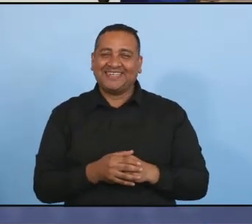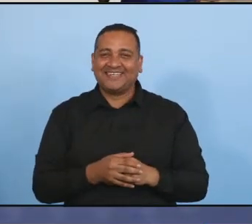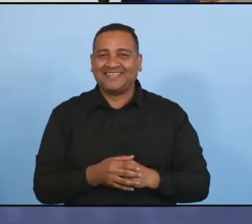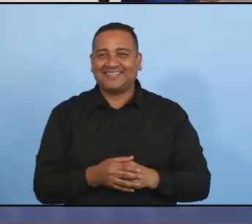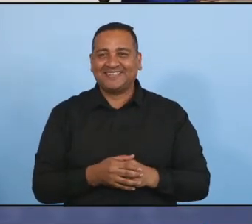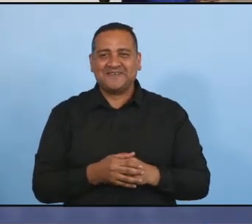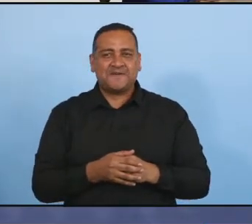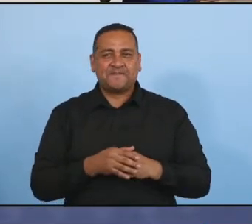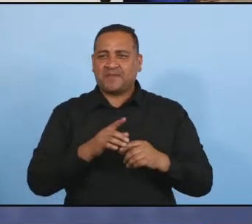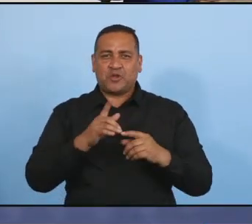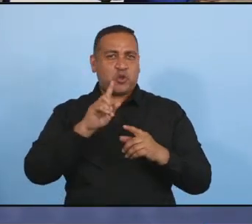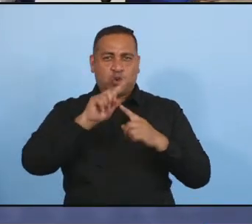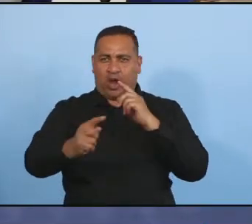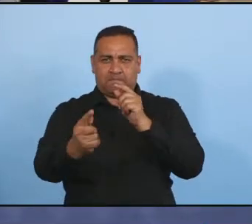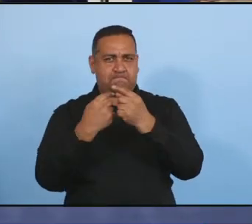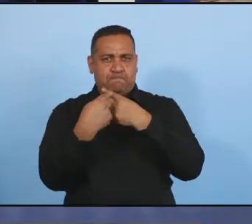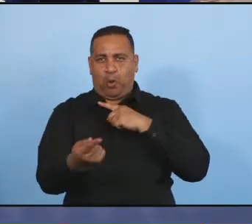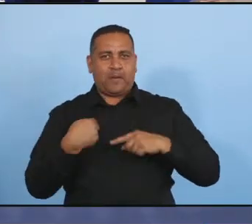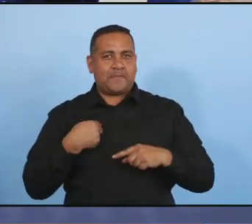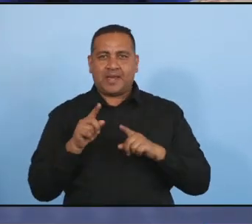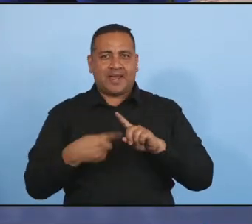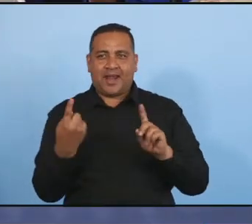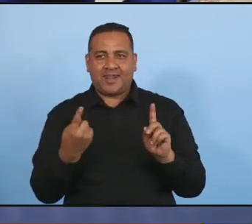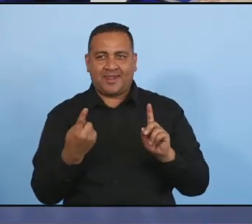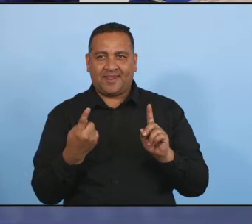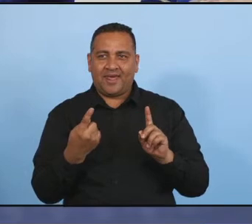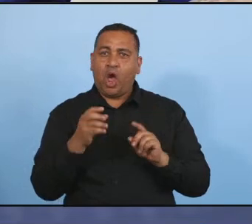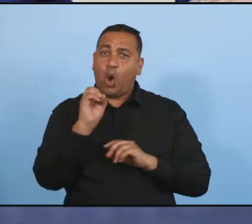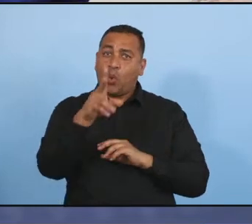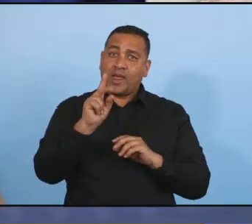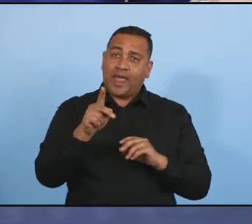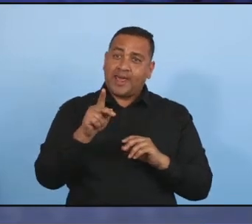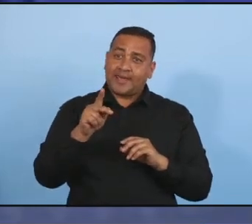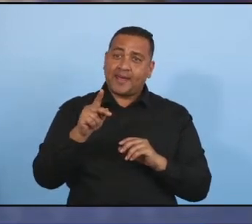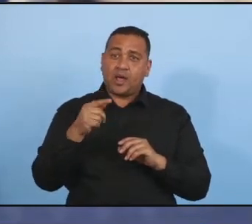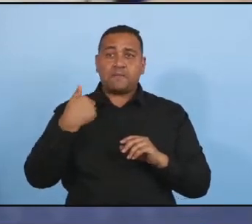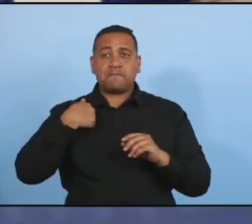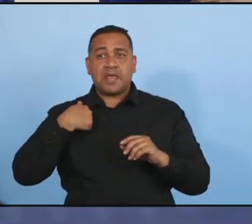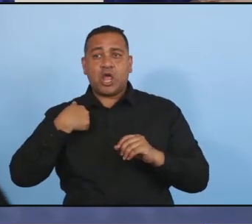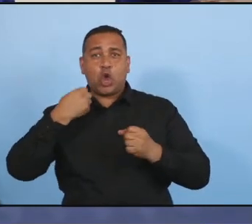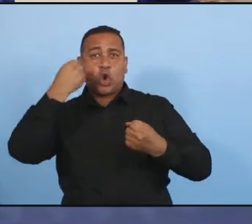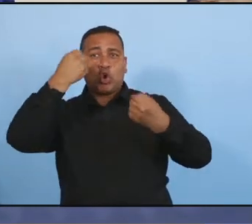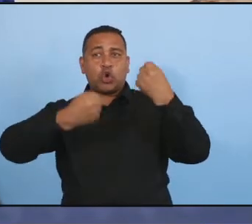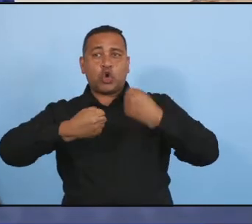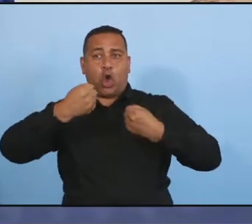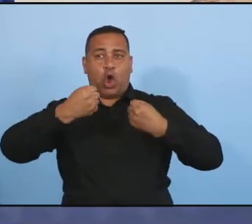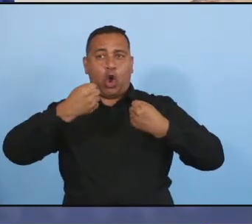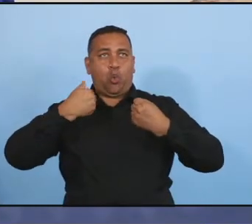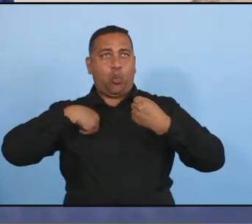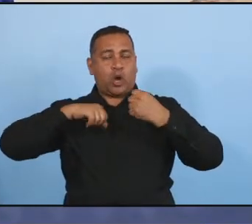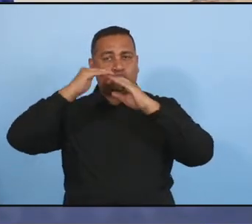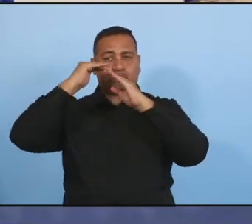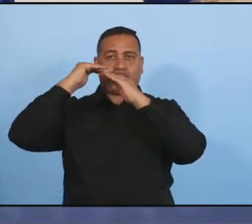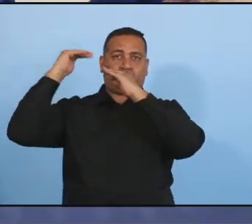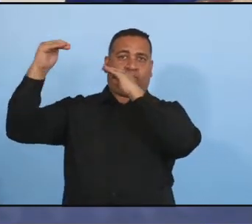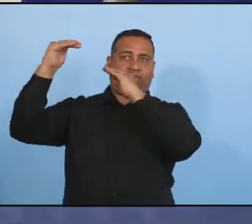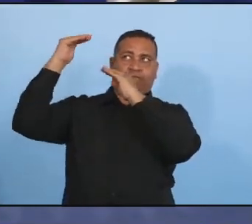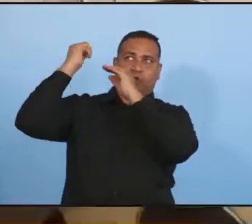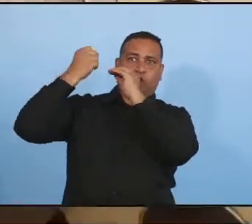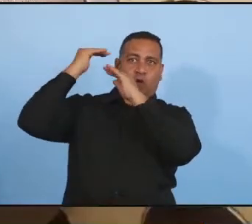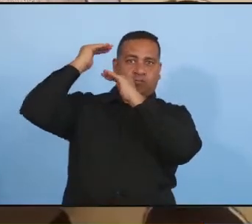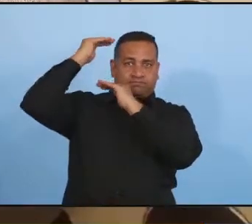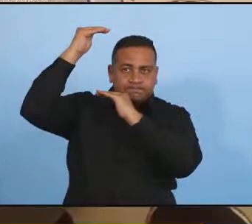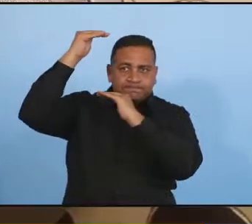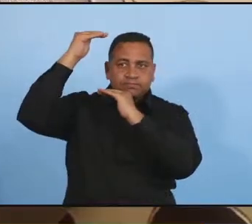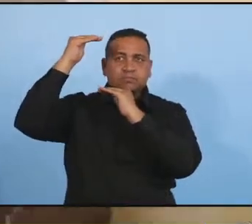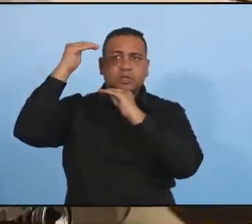can't beat me. You can say, okay, here's my top of the car. It's warping. Can I bring it to you? Yes, I will say, yes,